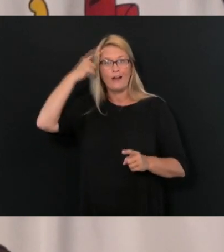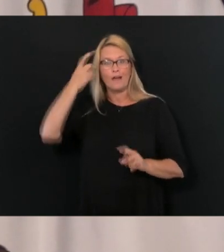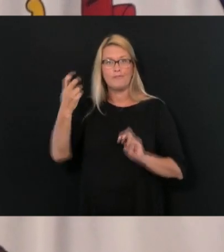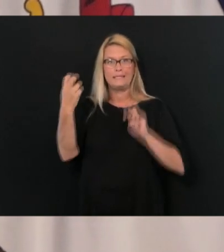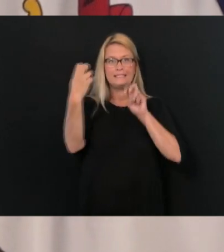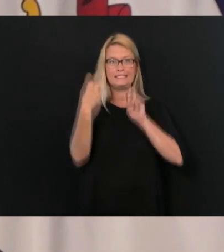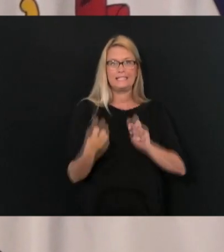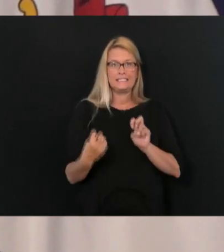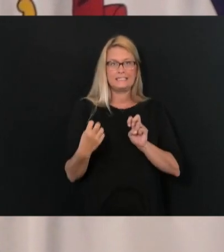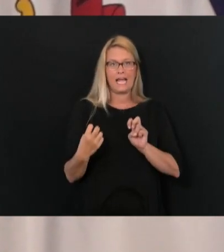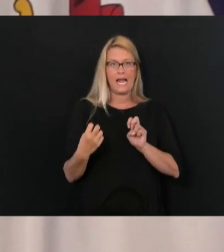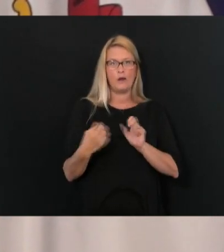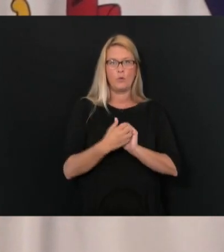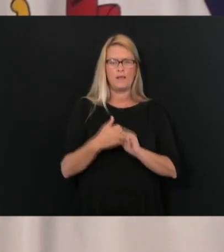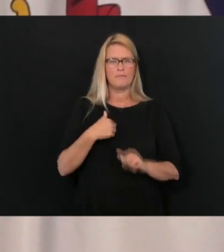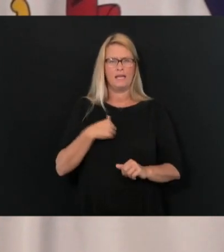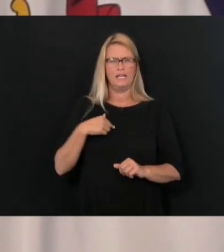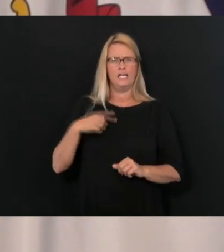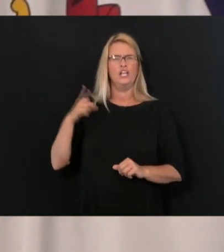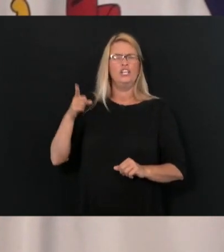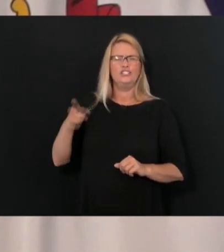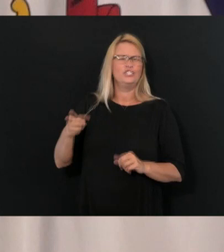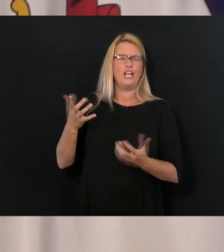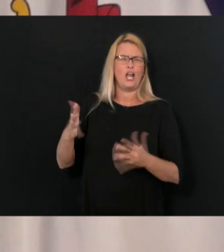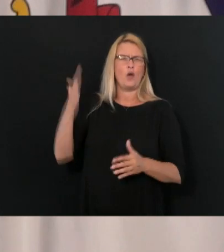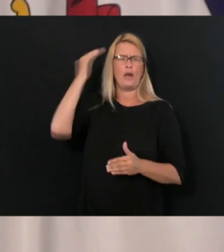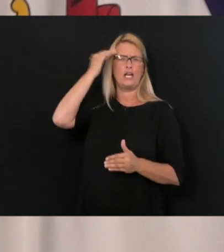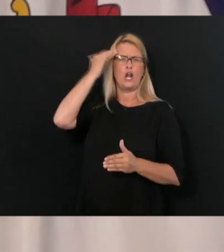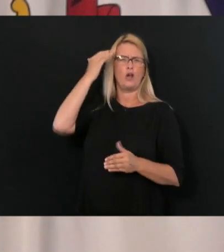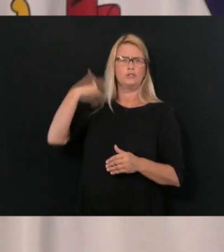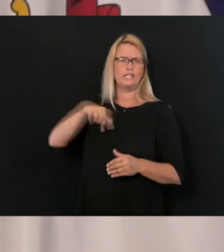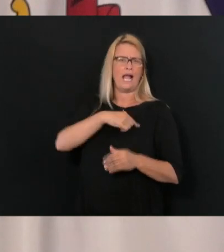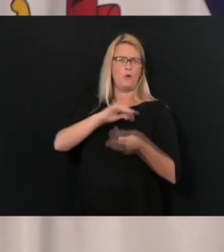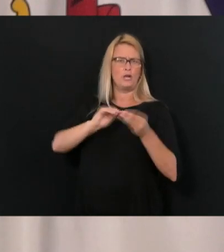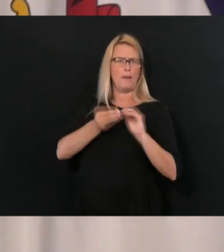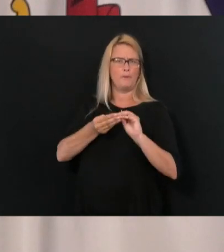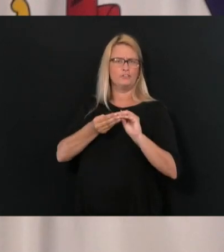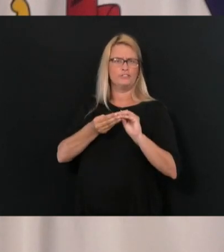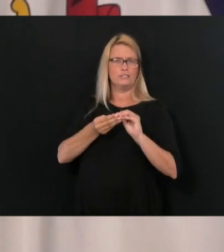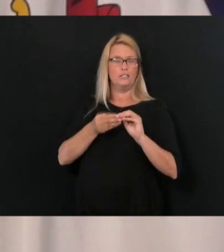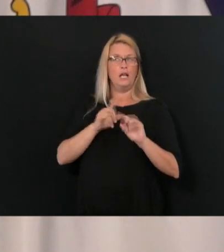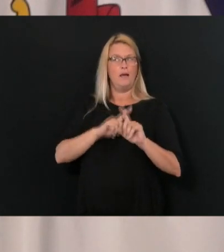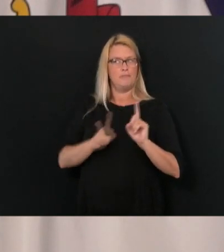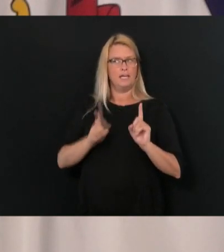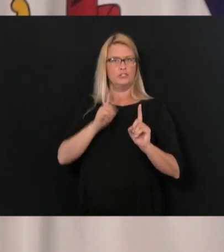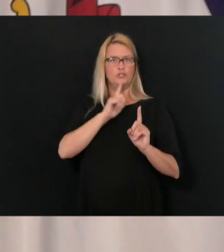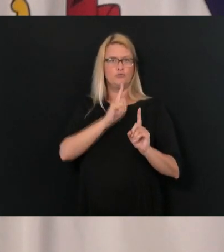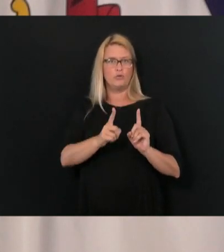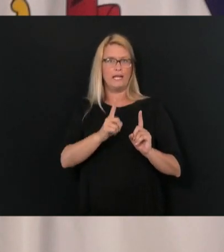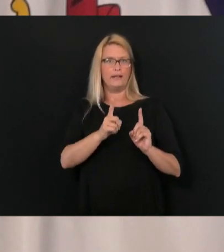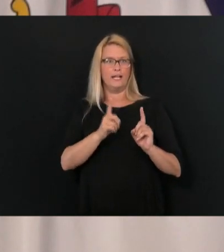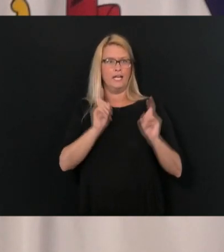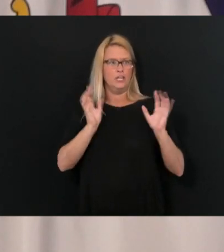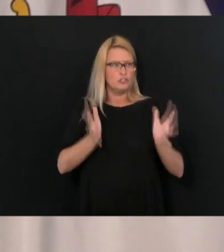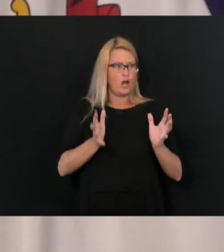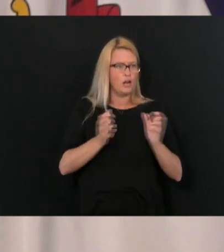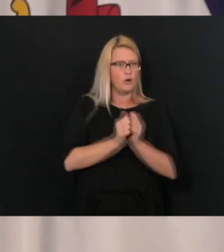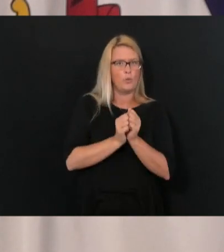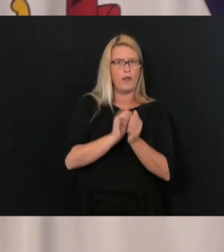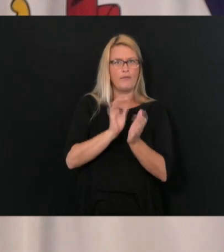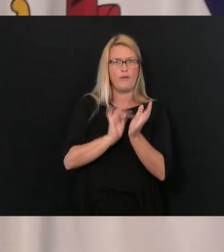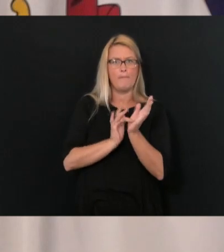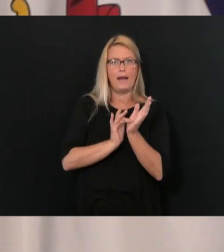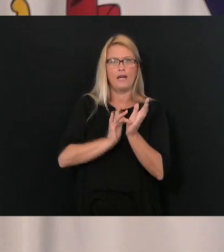starts really, she already knows the numbers, but when she starts really talking to our medical experts, to